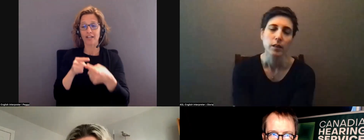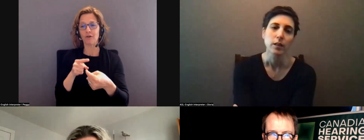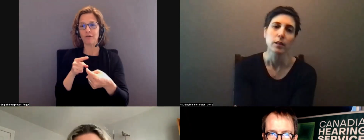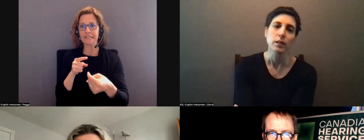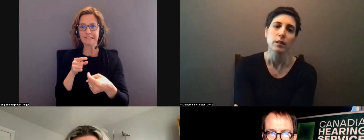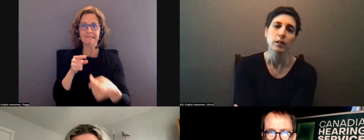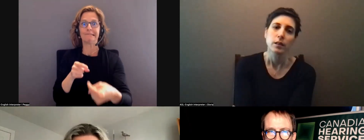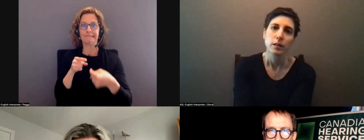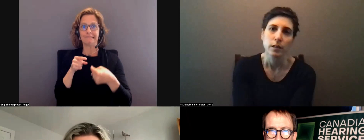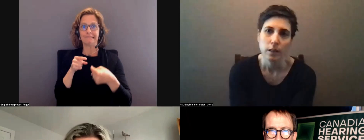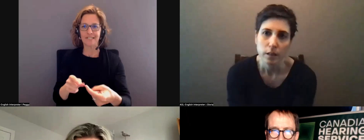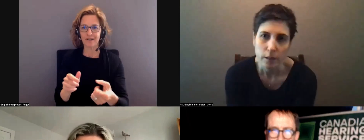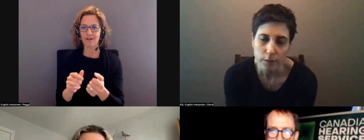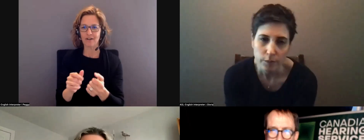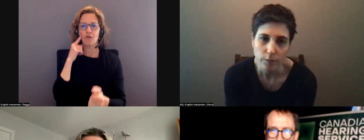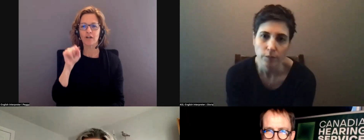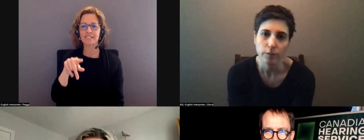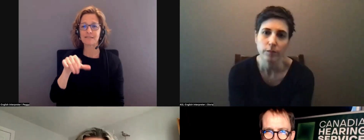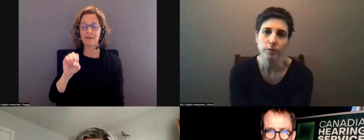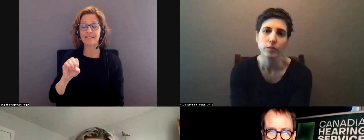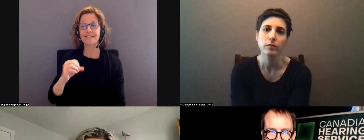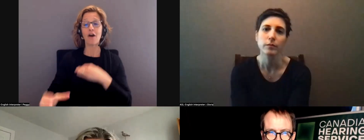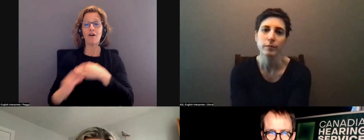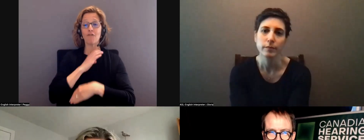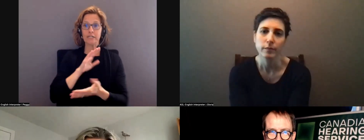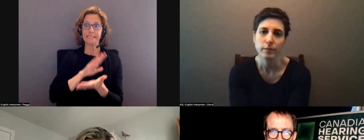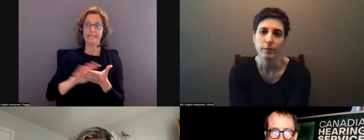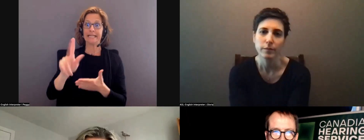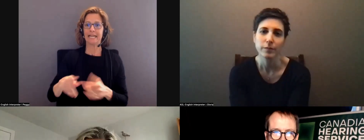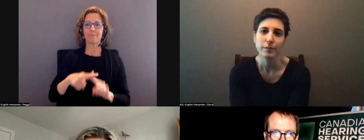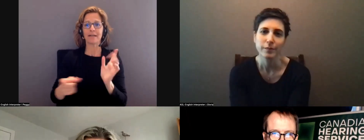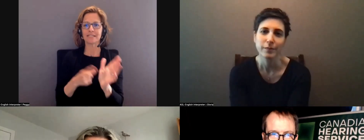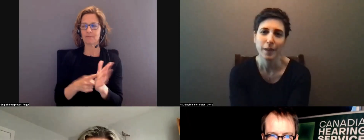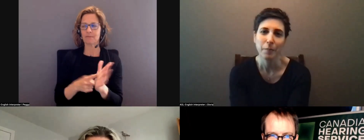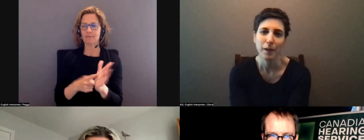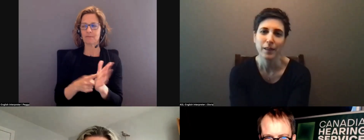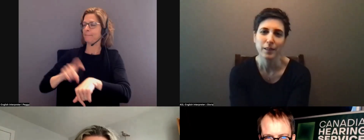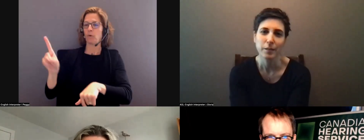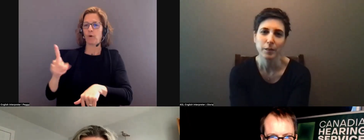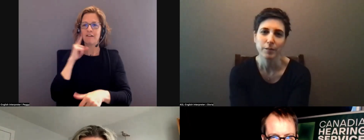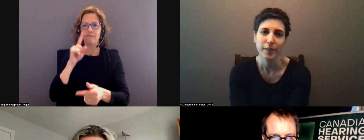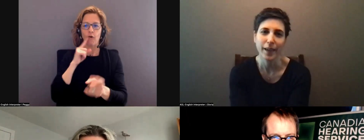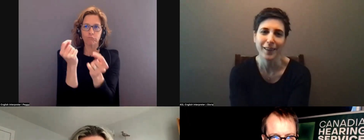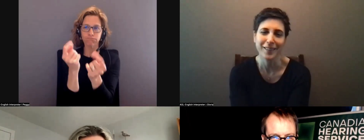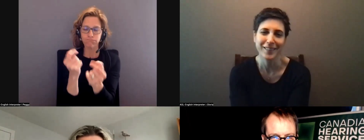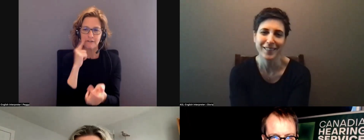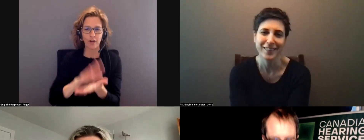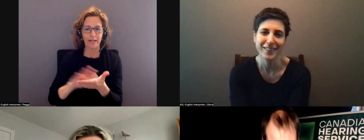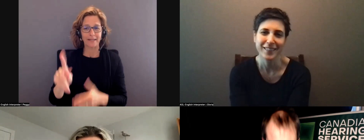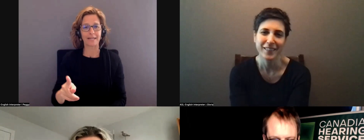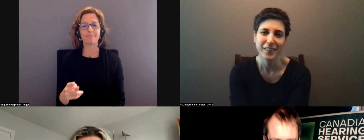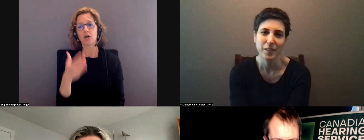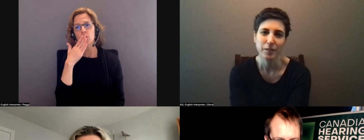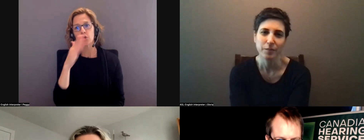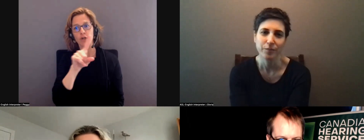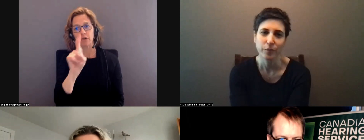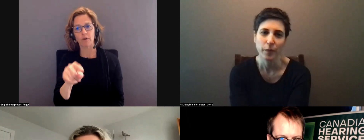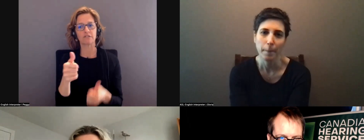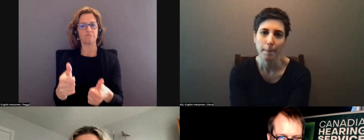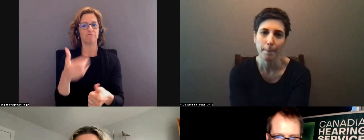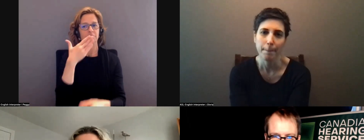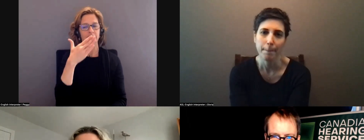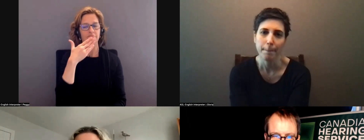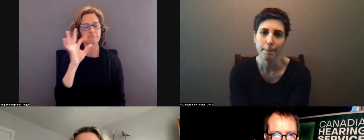which, makes us clean up. But sometimes it's just hard to have time to do that as well. Yeah. Very good questions. Very